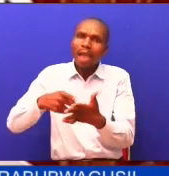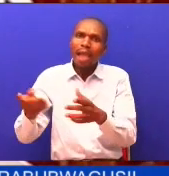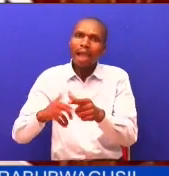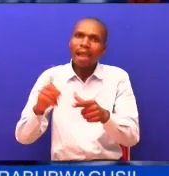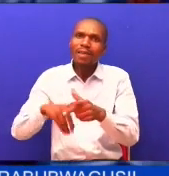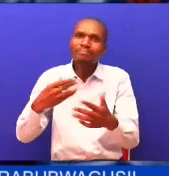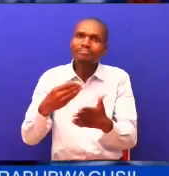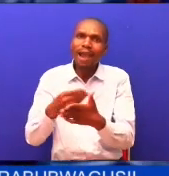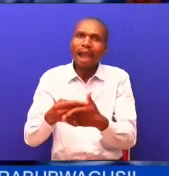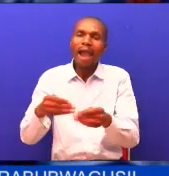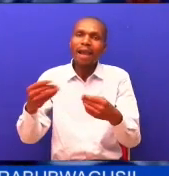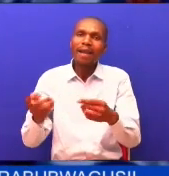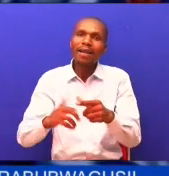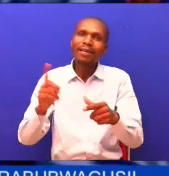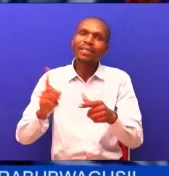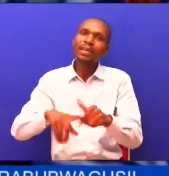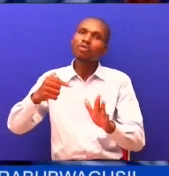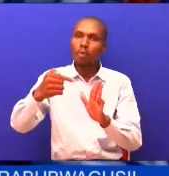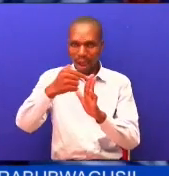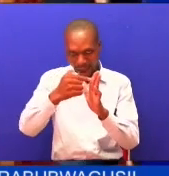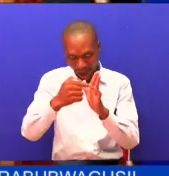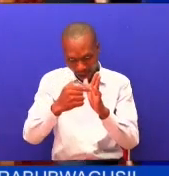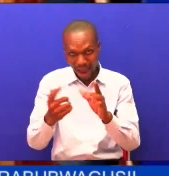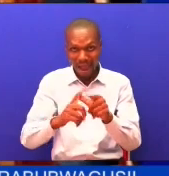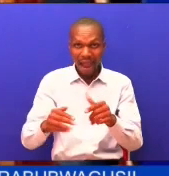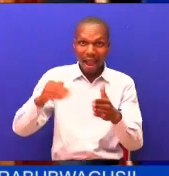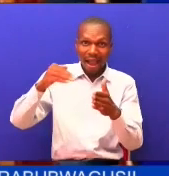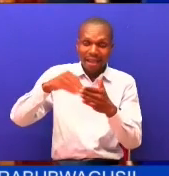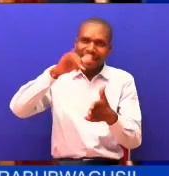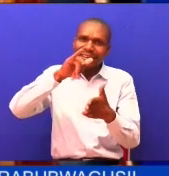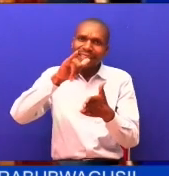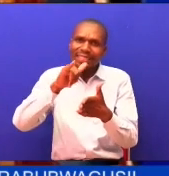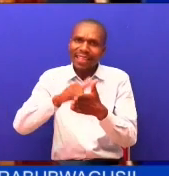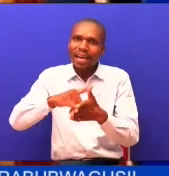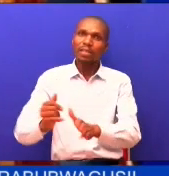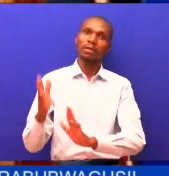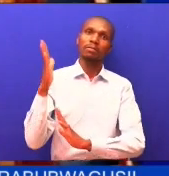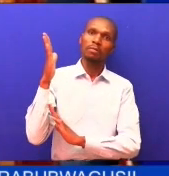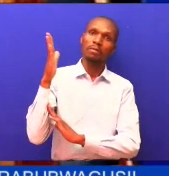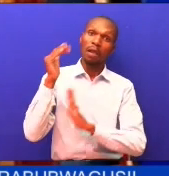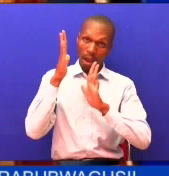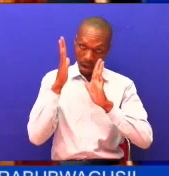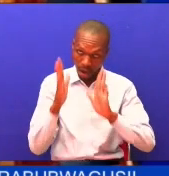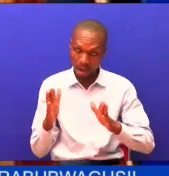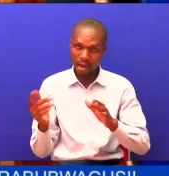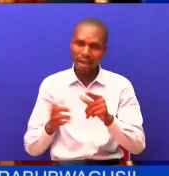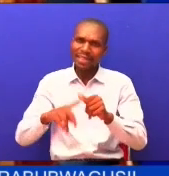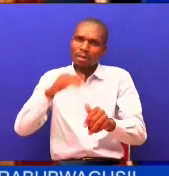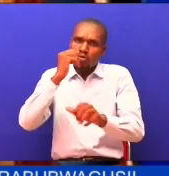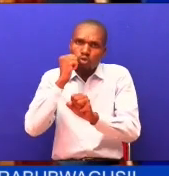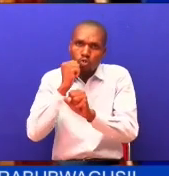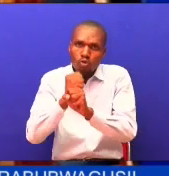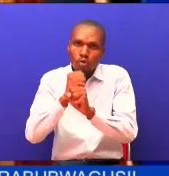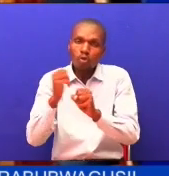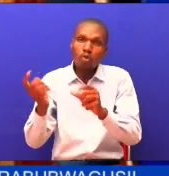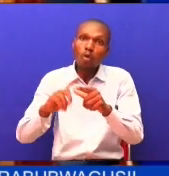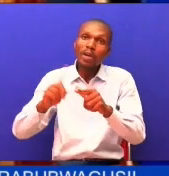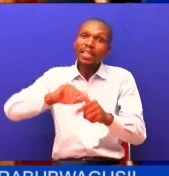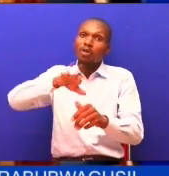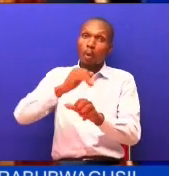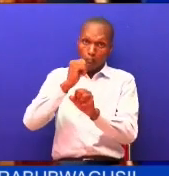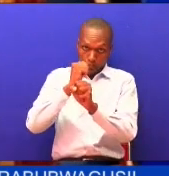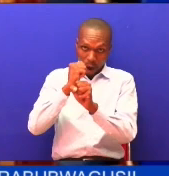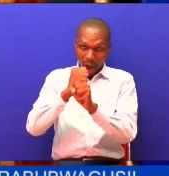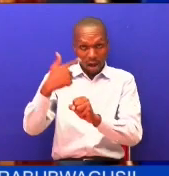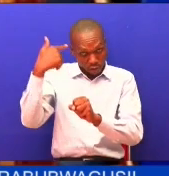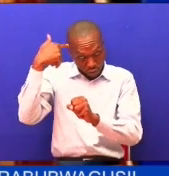salon. It is your statement, therefore, that the enforcement officers do odd jobs